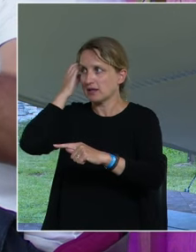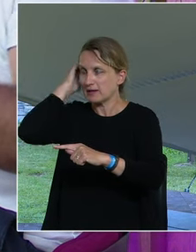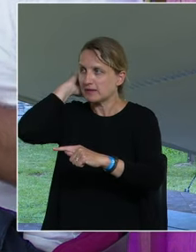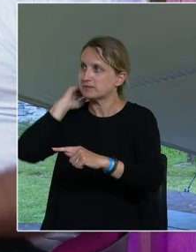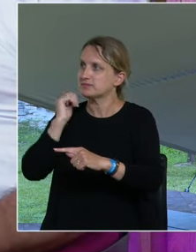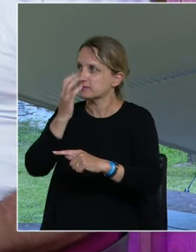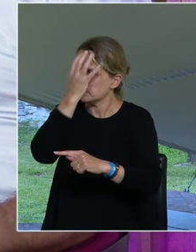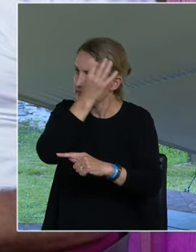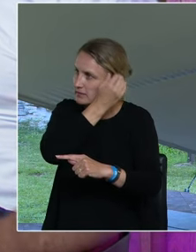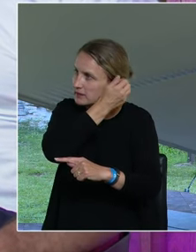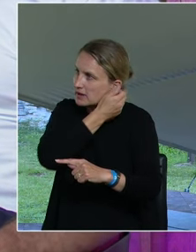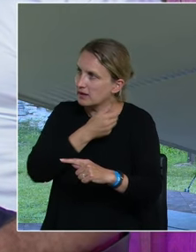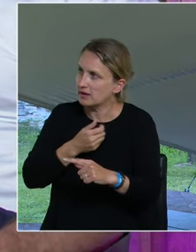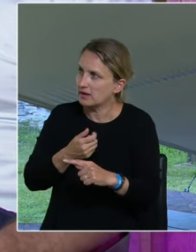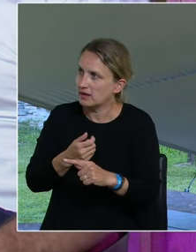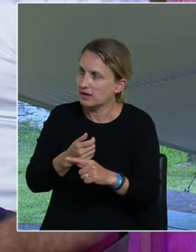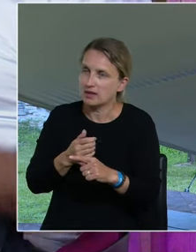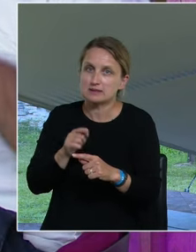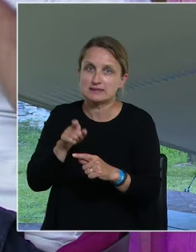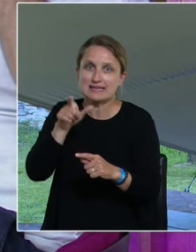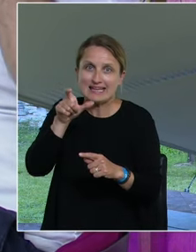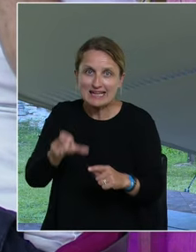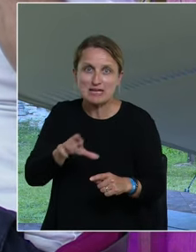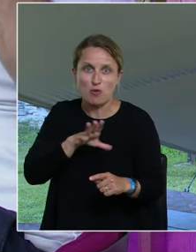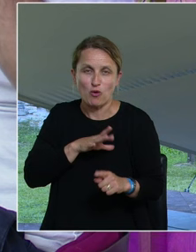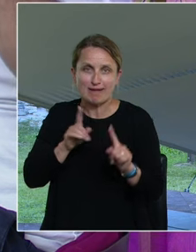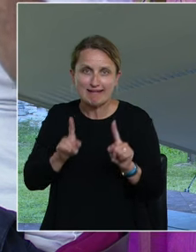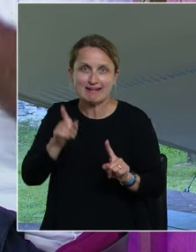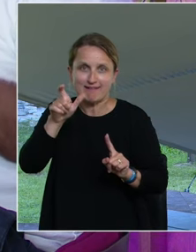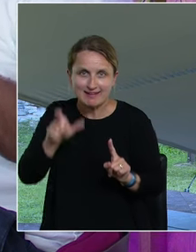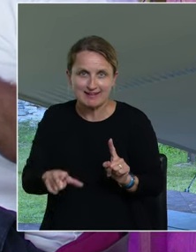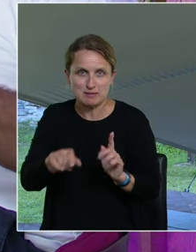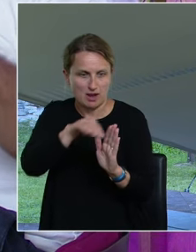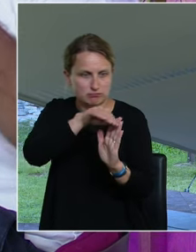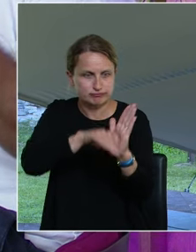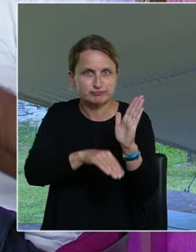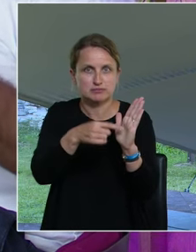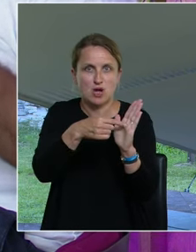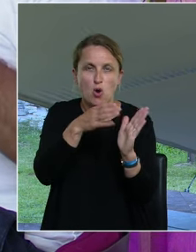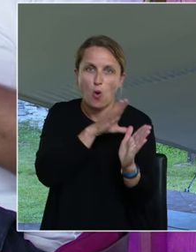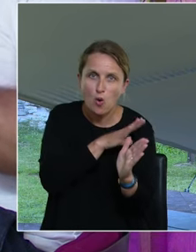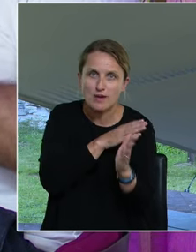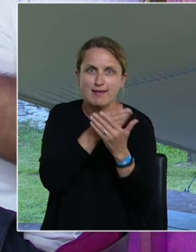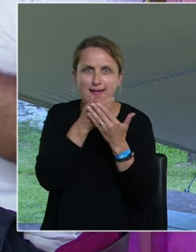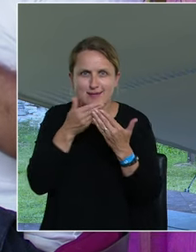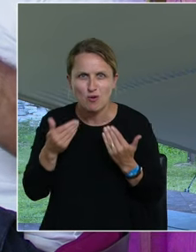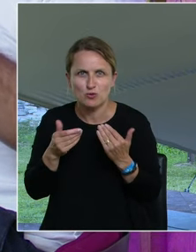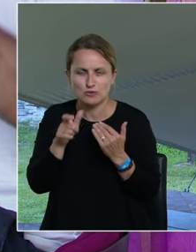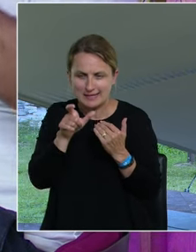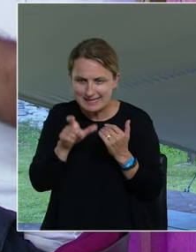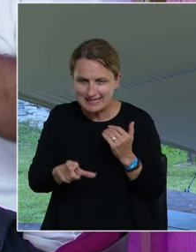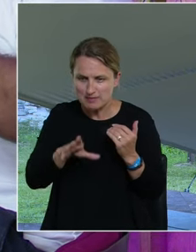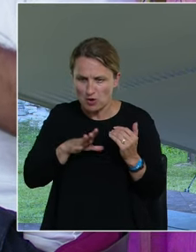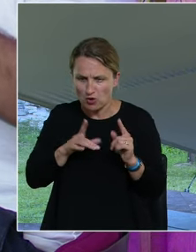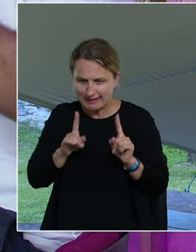critique. And this is, or in film critique, which were far more powerful, the theatre, etc., literature. So I think we should just